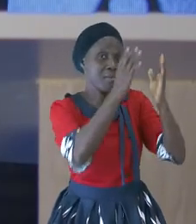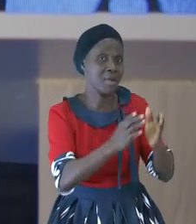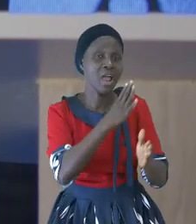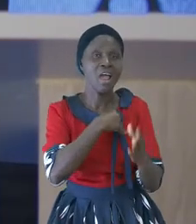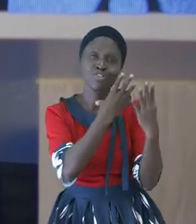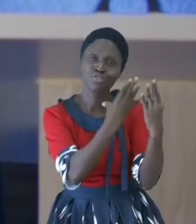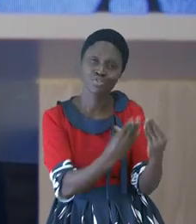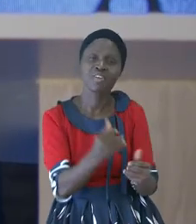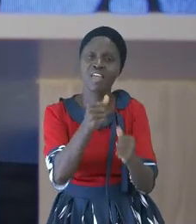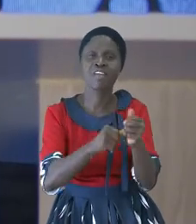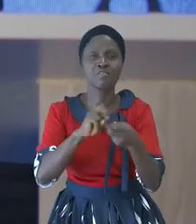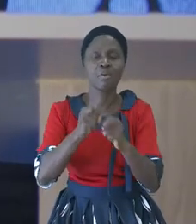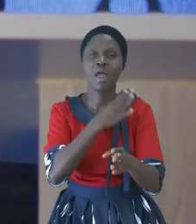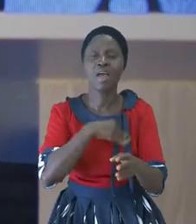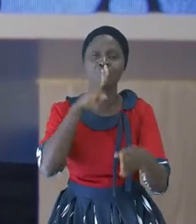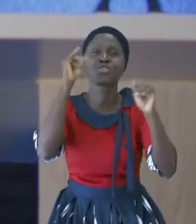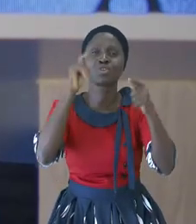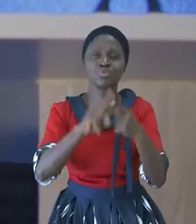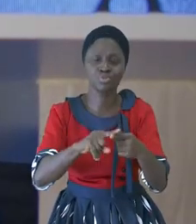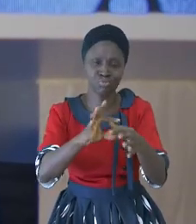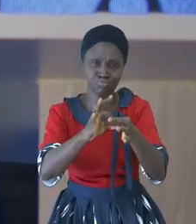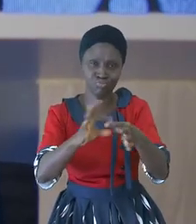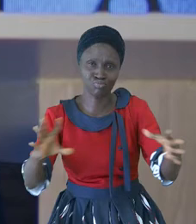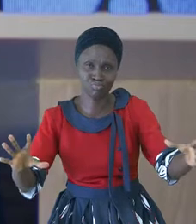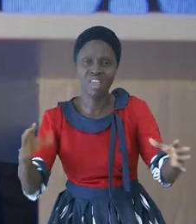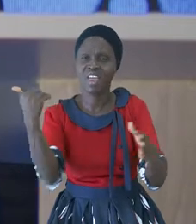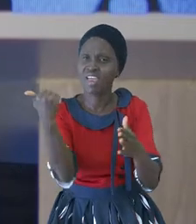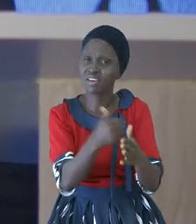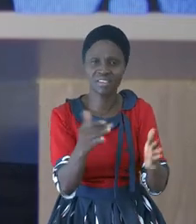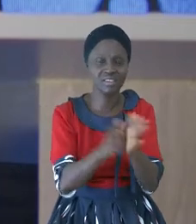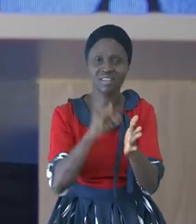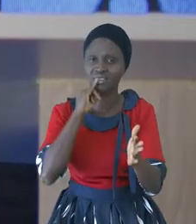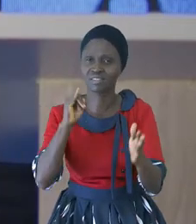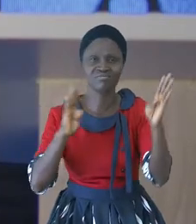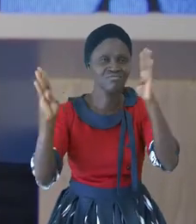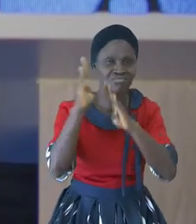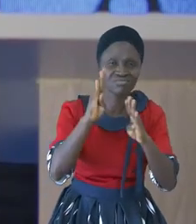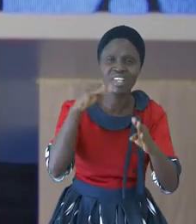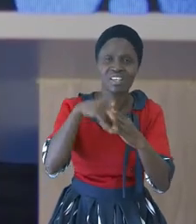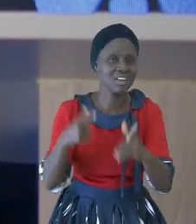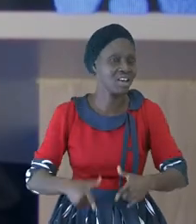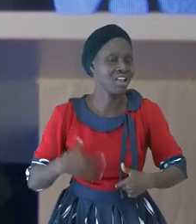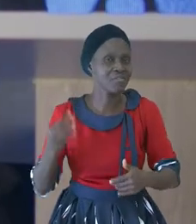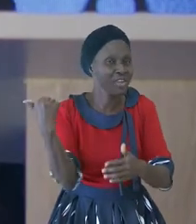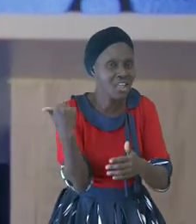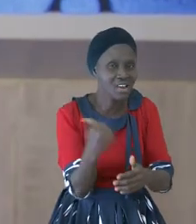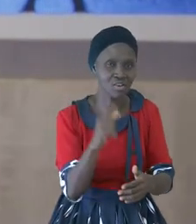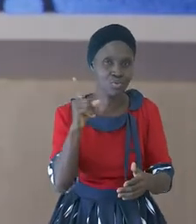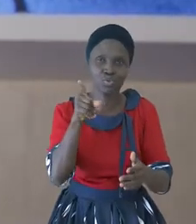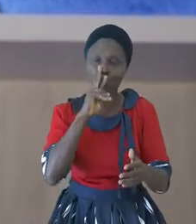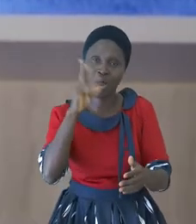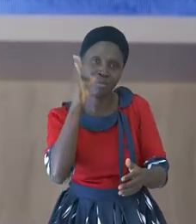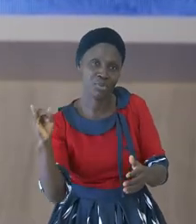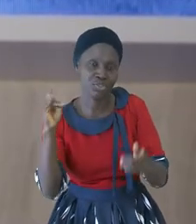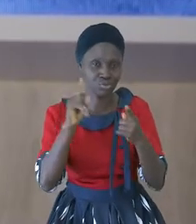be able to untangle, unravel whatever it is. The life of anyone you are ministering to, the